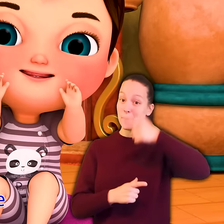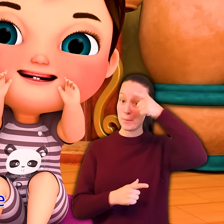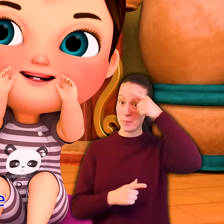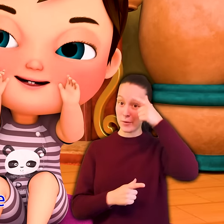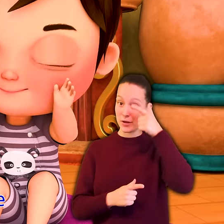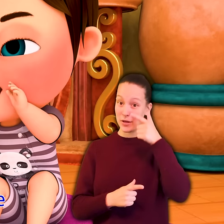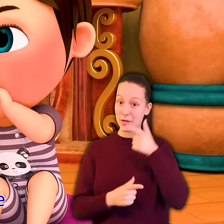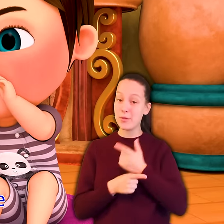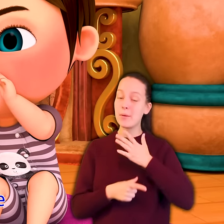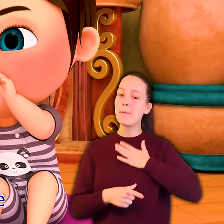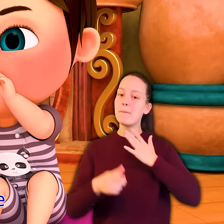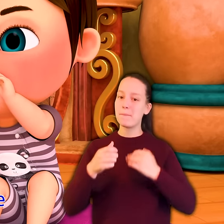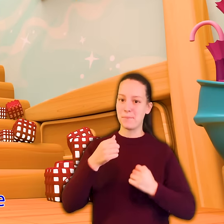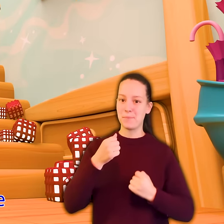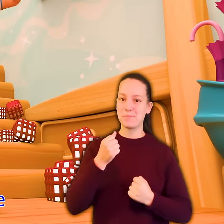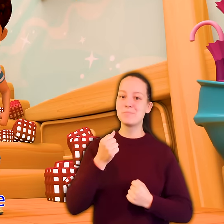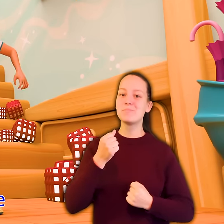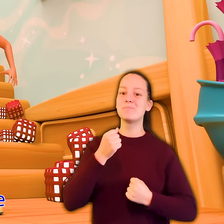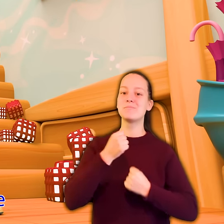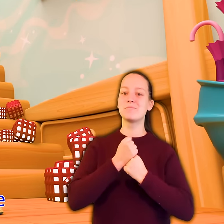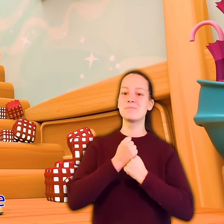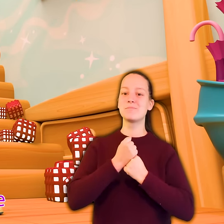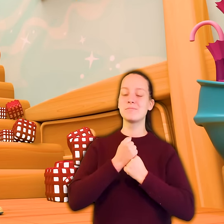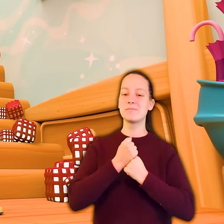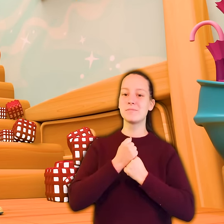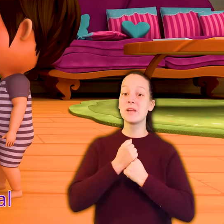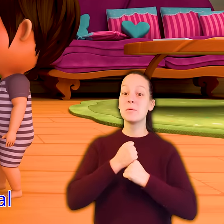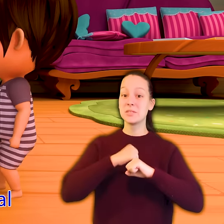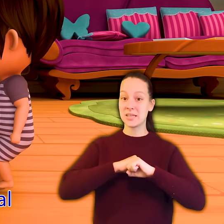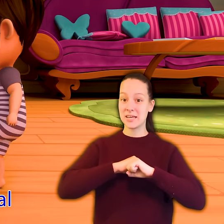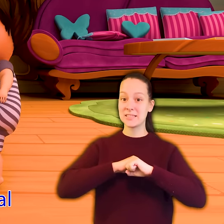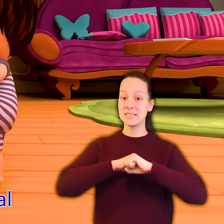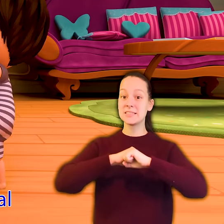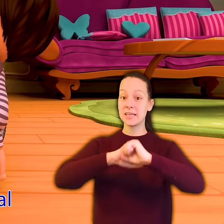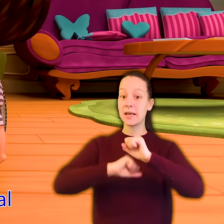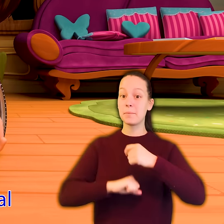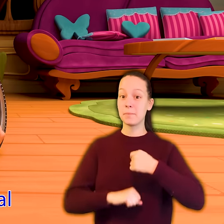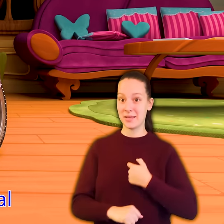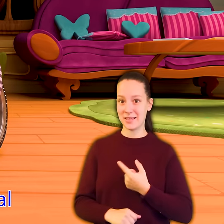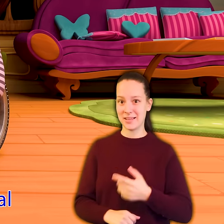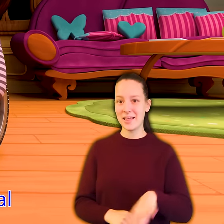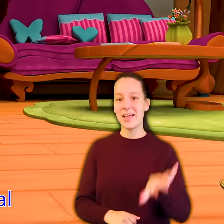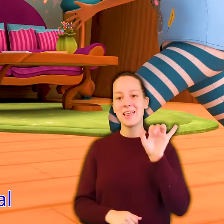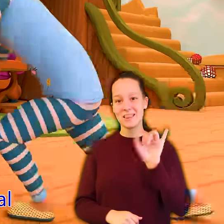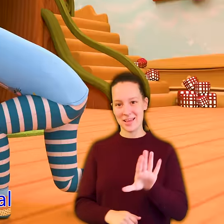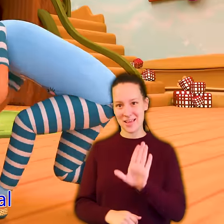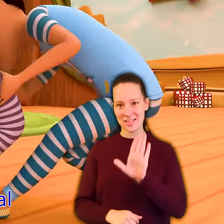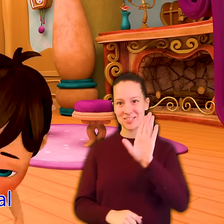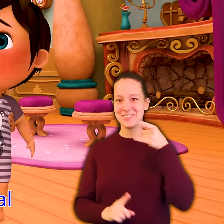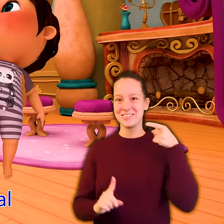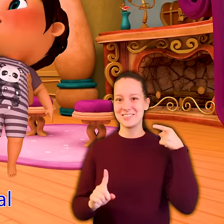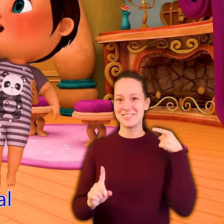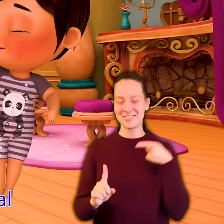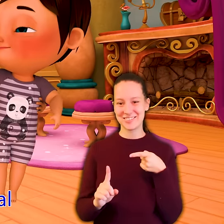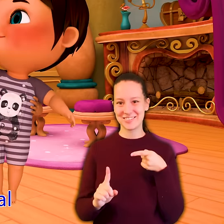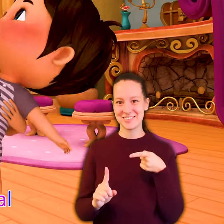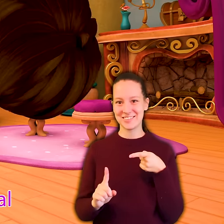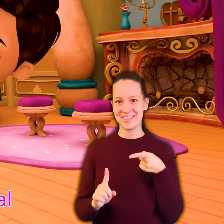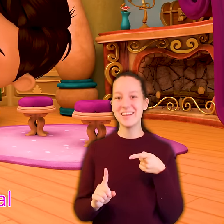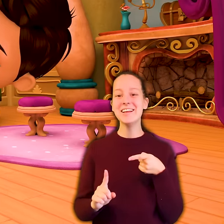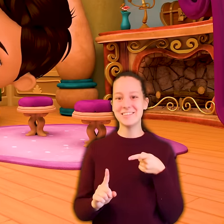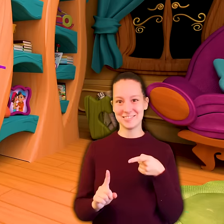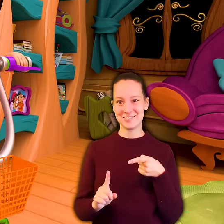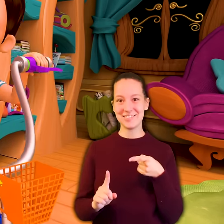brother brother my backbone protecting me is your only